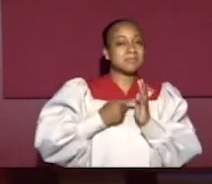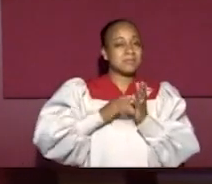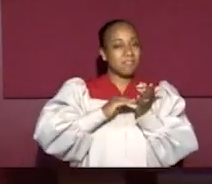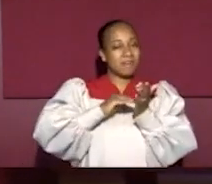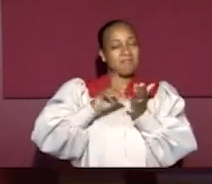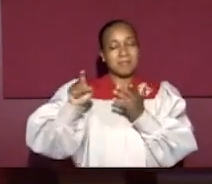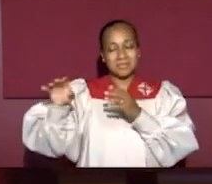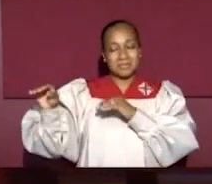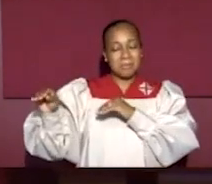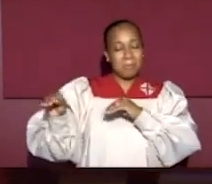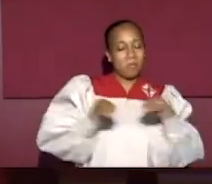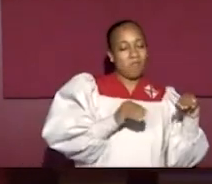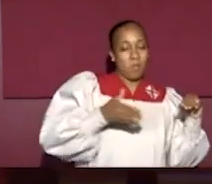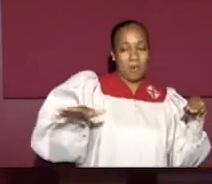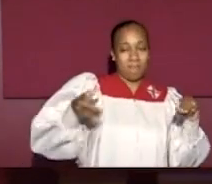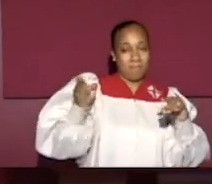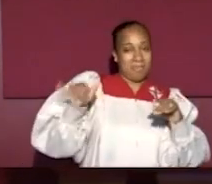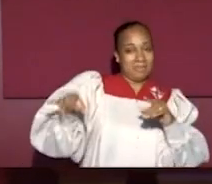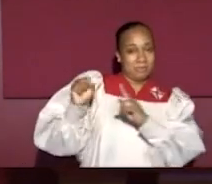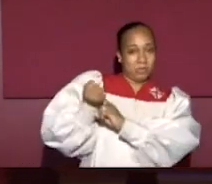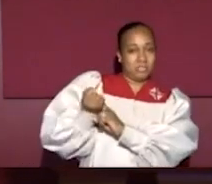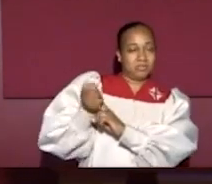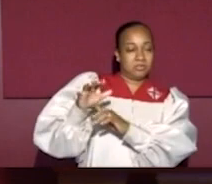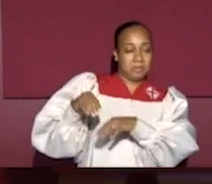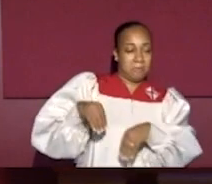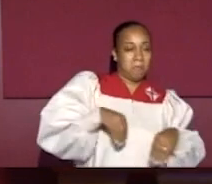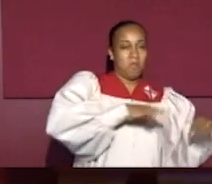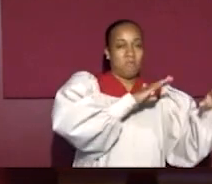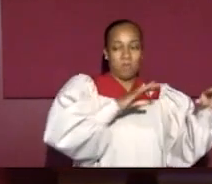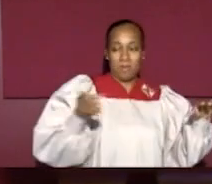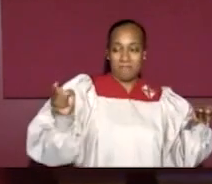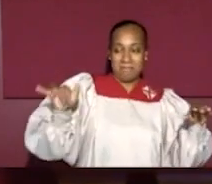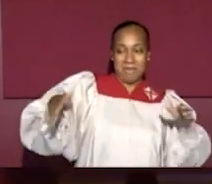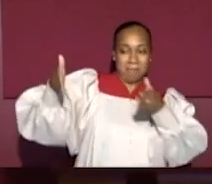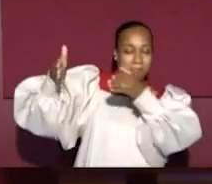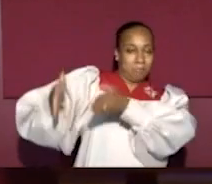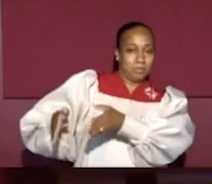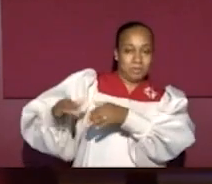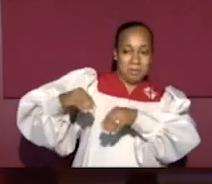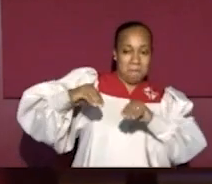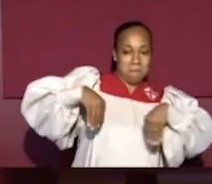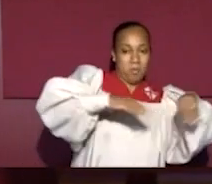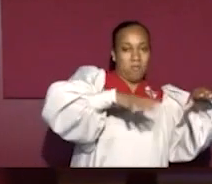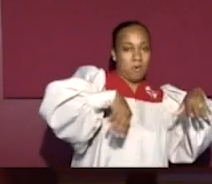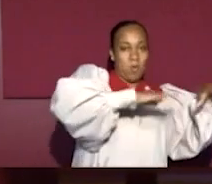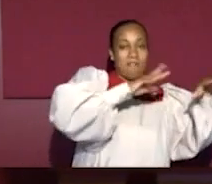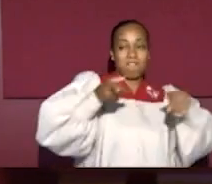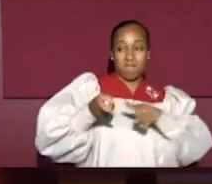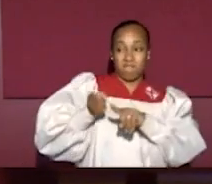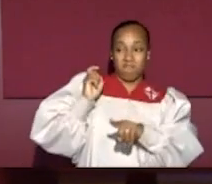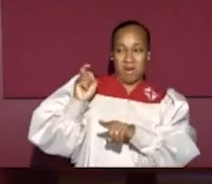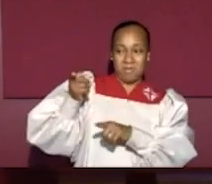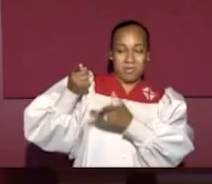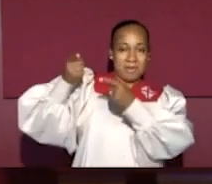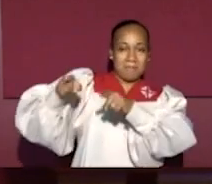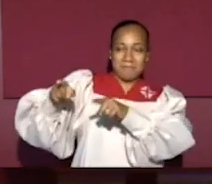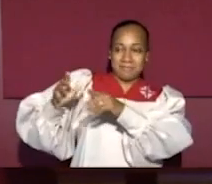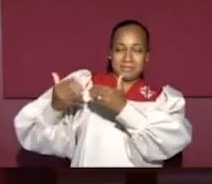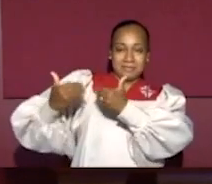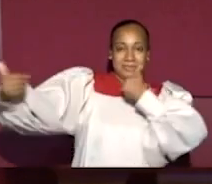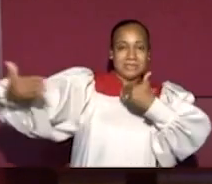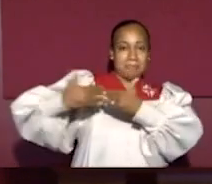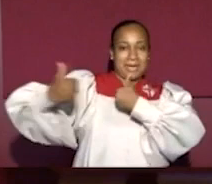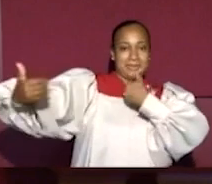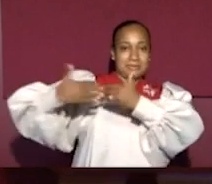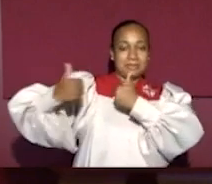to move away from the situation. You have to move away from the person. You have to move away from what happened. You just have to create some space,